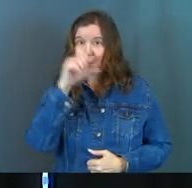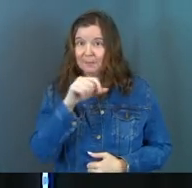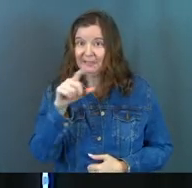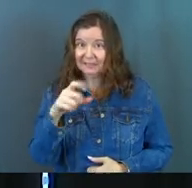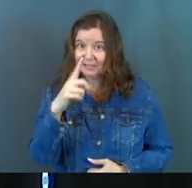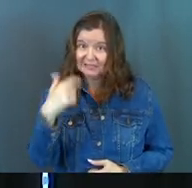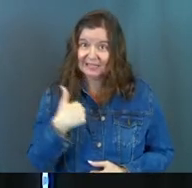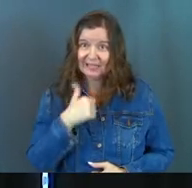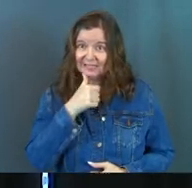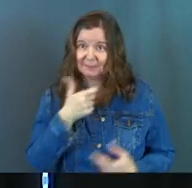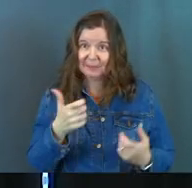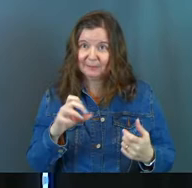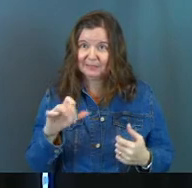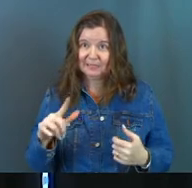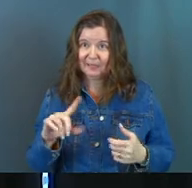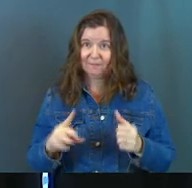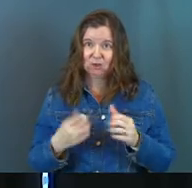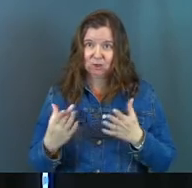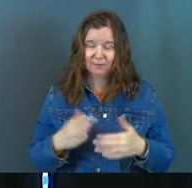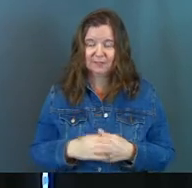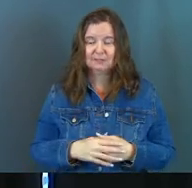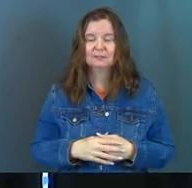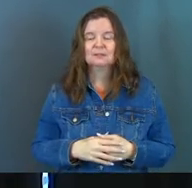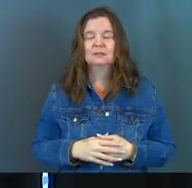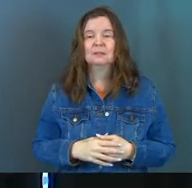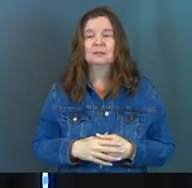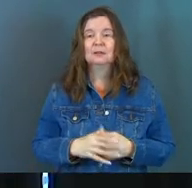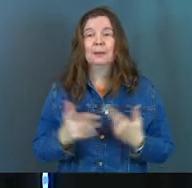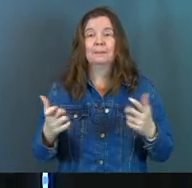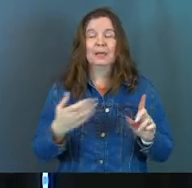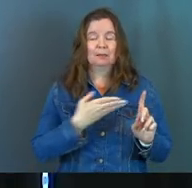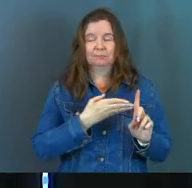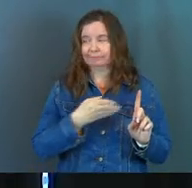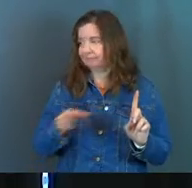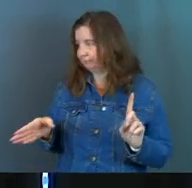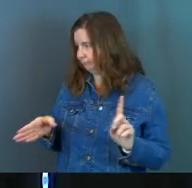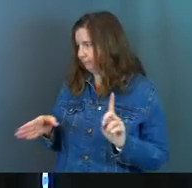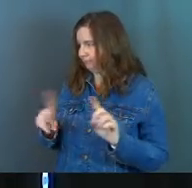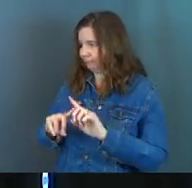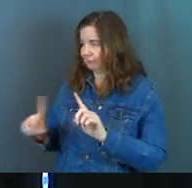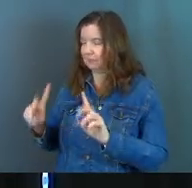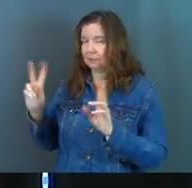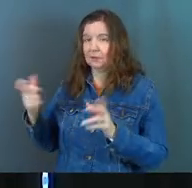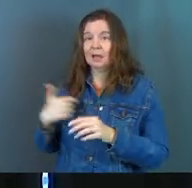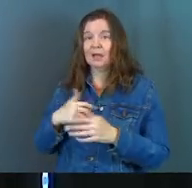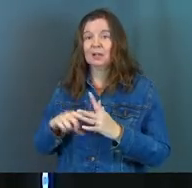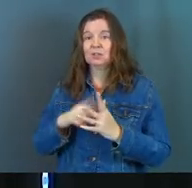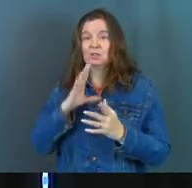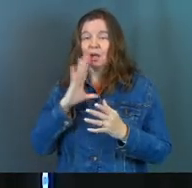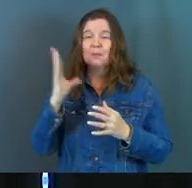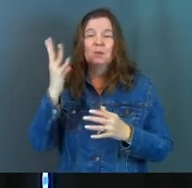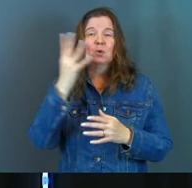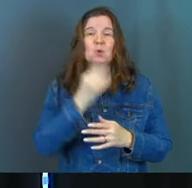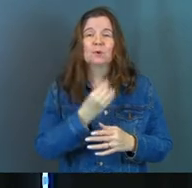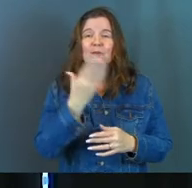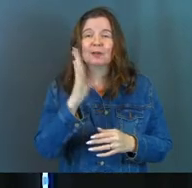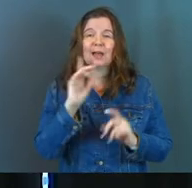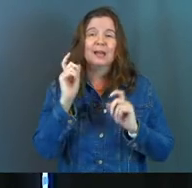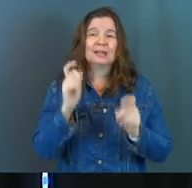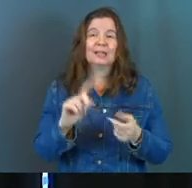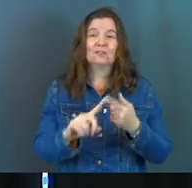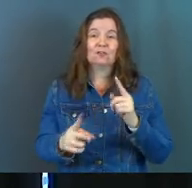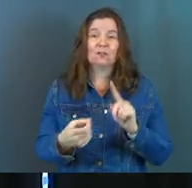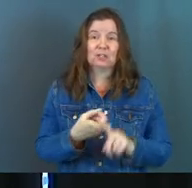because I didn't make such a big deal out of it first service, okay? Big right turn. I start talking about beautiful